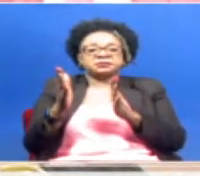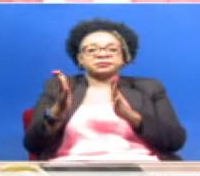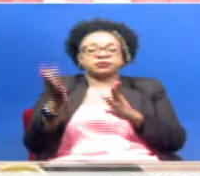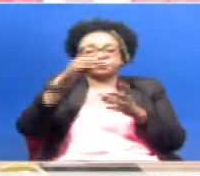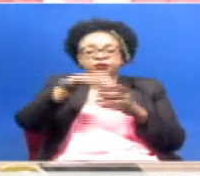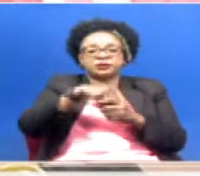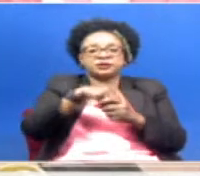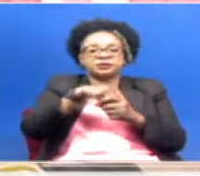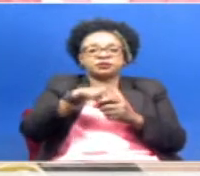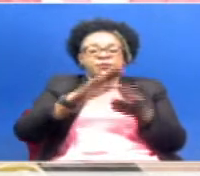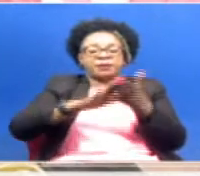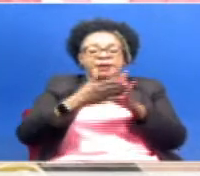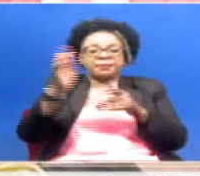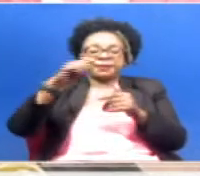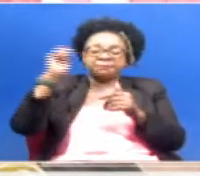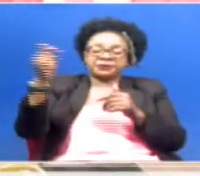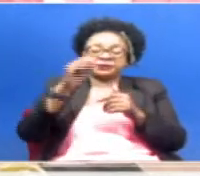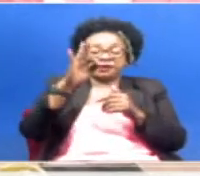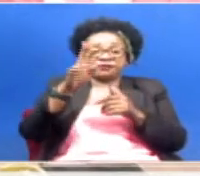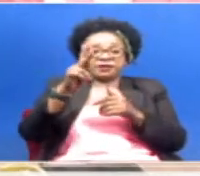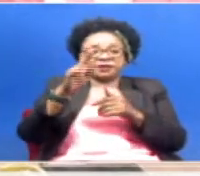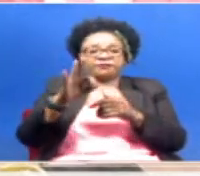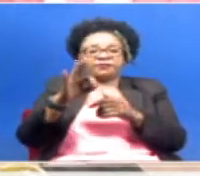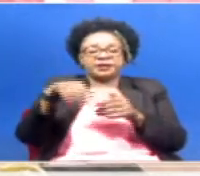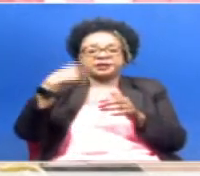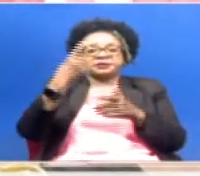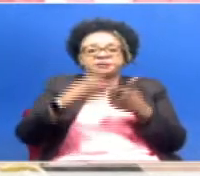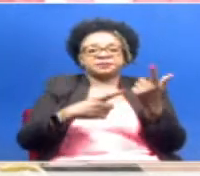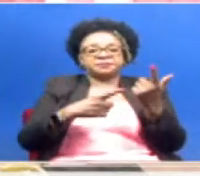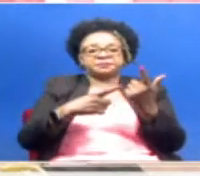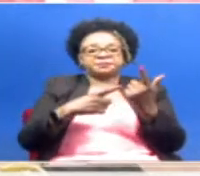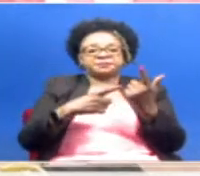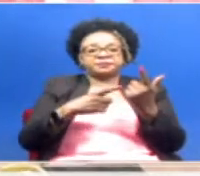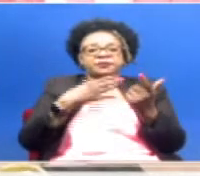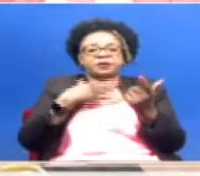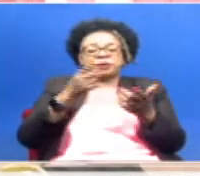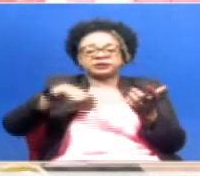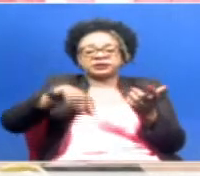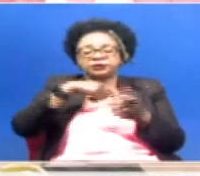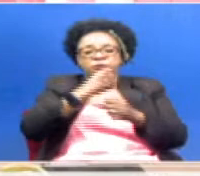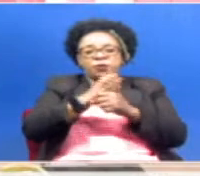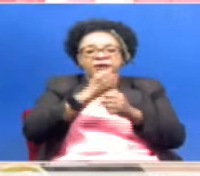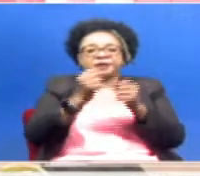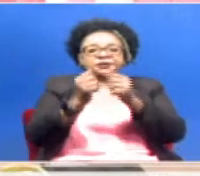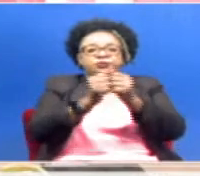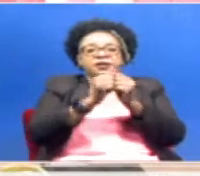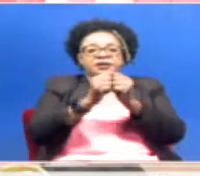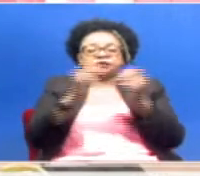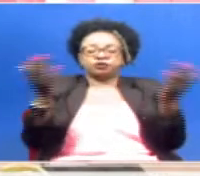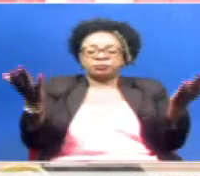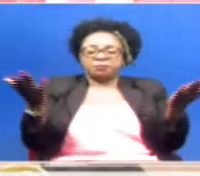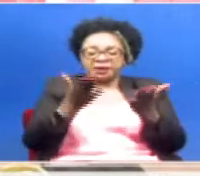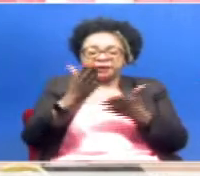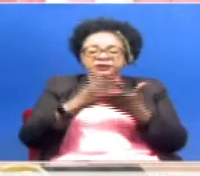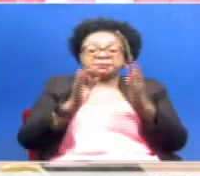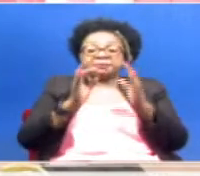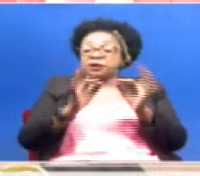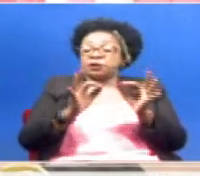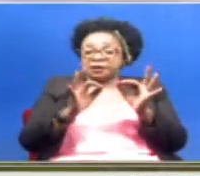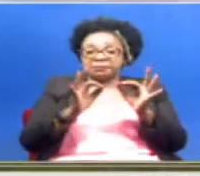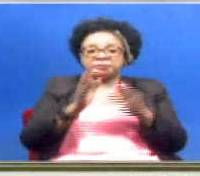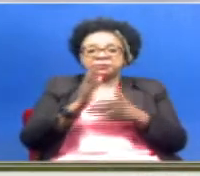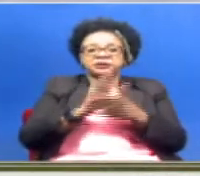to be the president of FKF next year, and I want us to work together. I want us to bring some decorum. I want us to bring